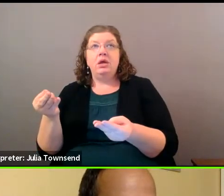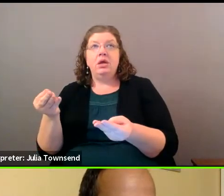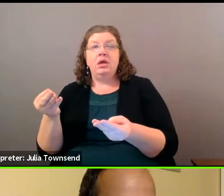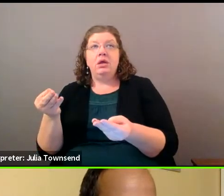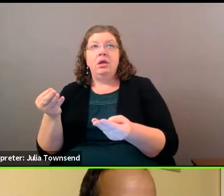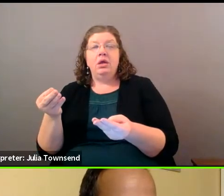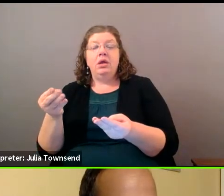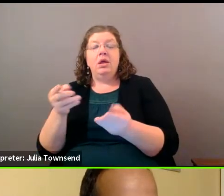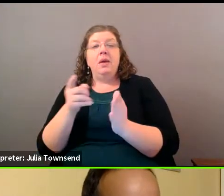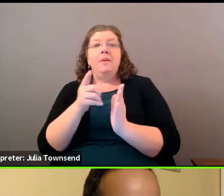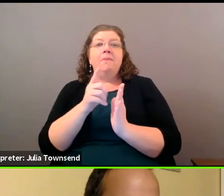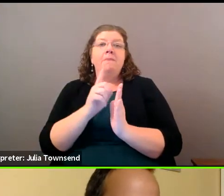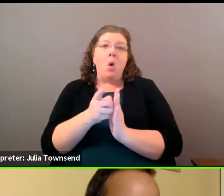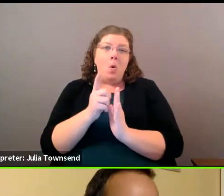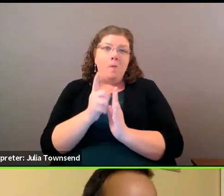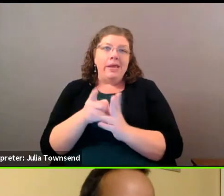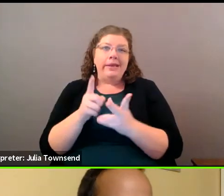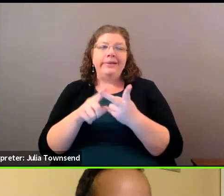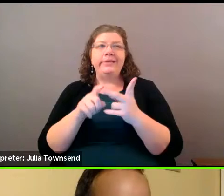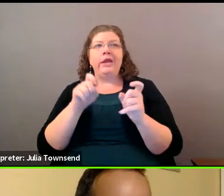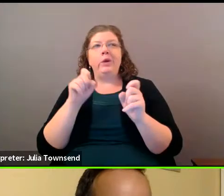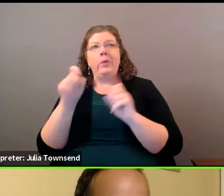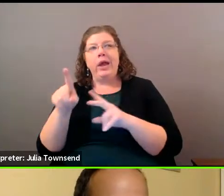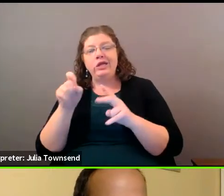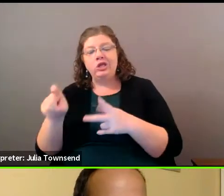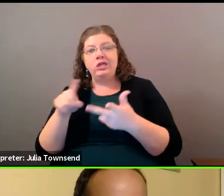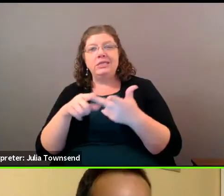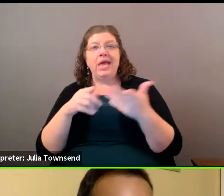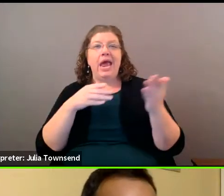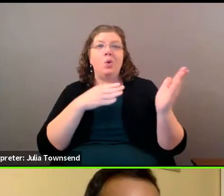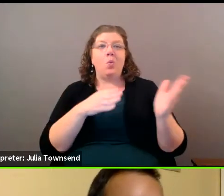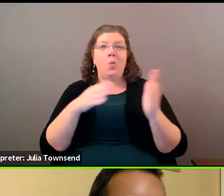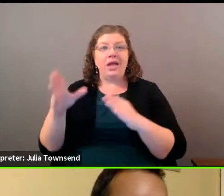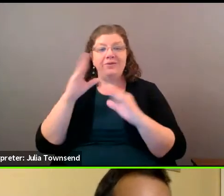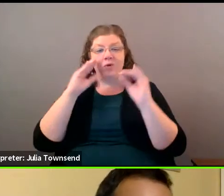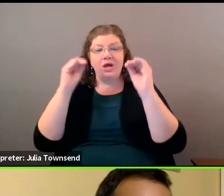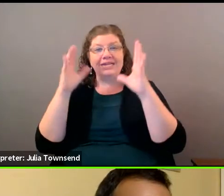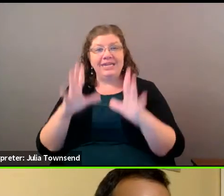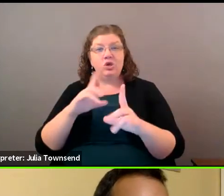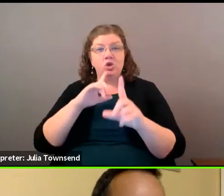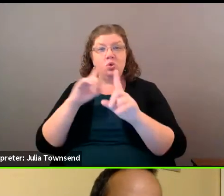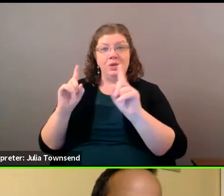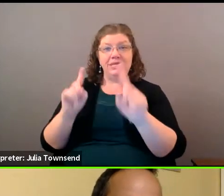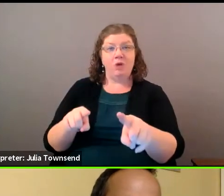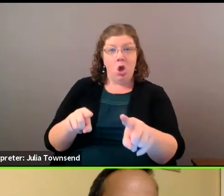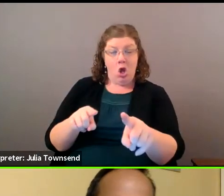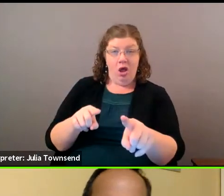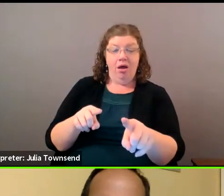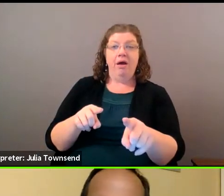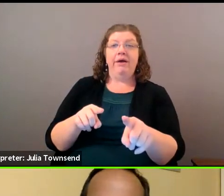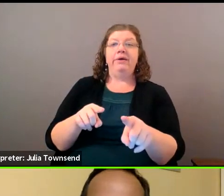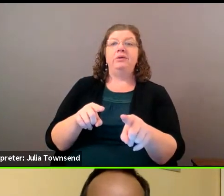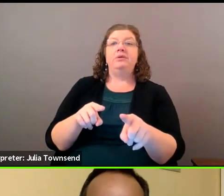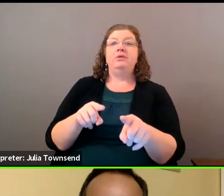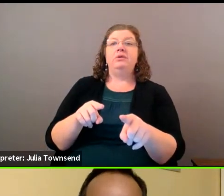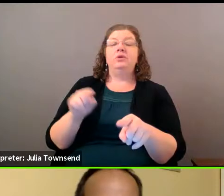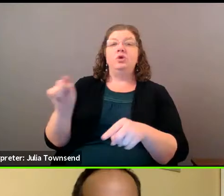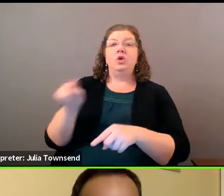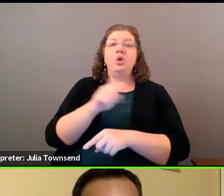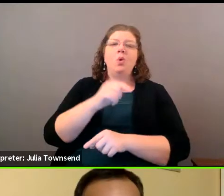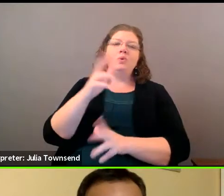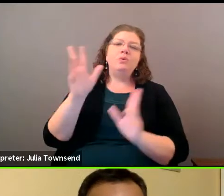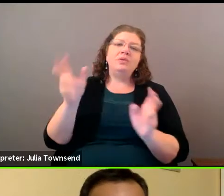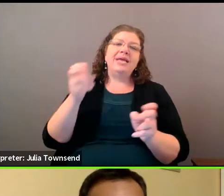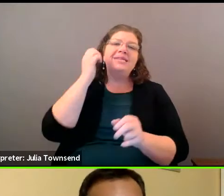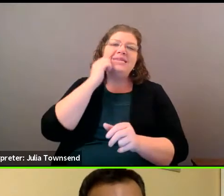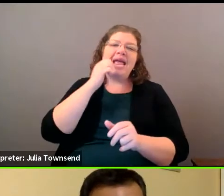moments and questions and ways for a teacher to respond to those daily